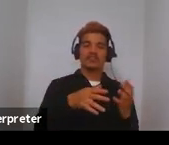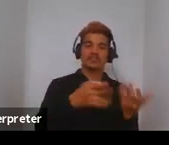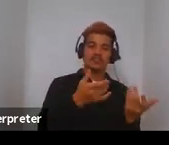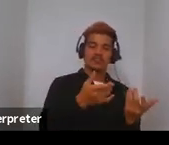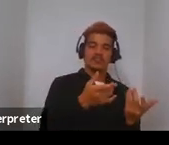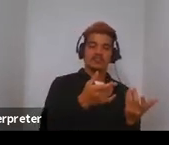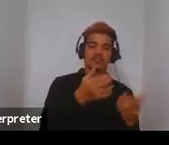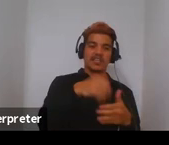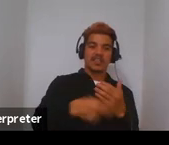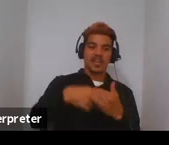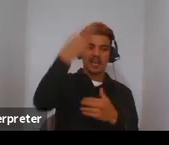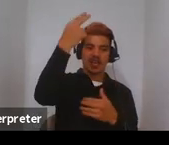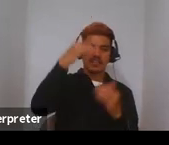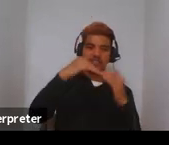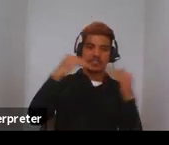highest level.